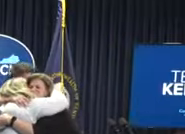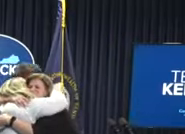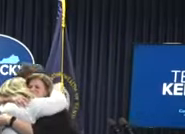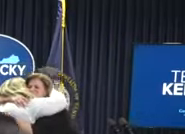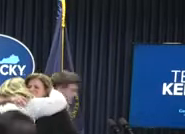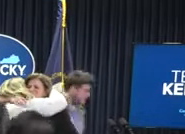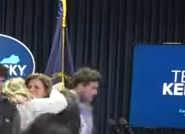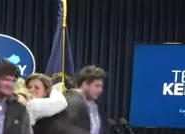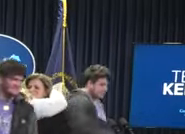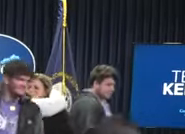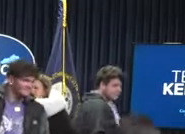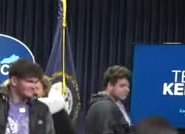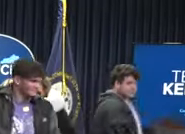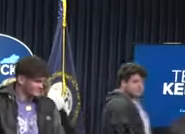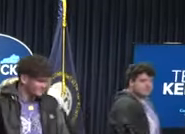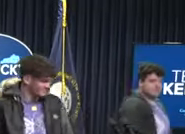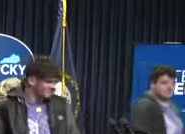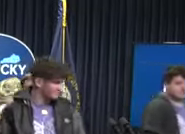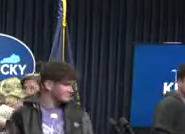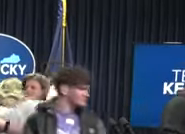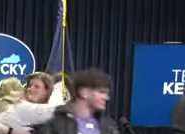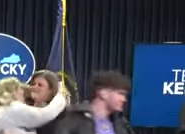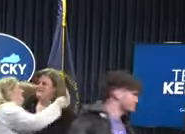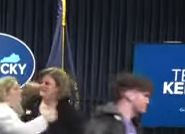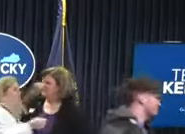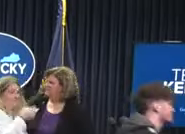It's nice to meet you, Alice.